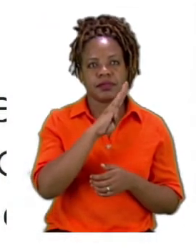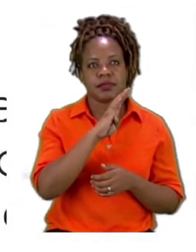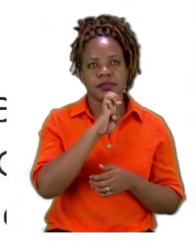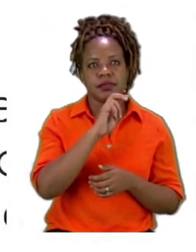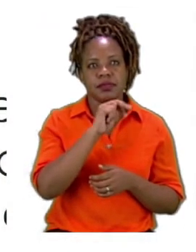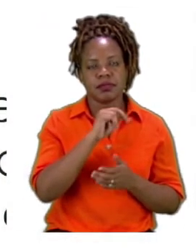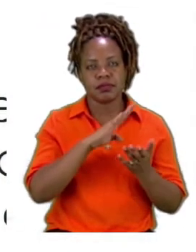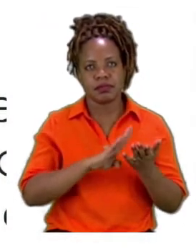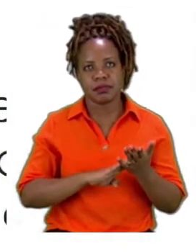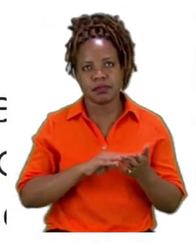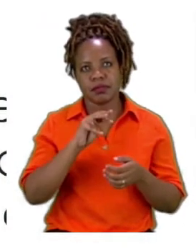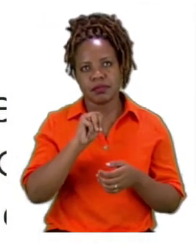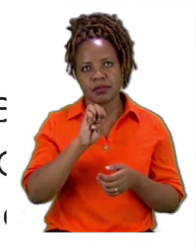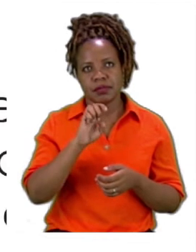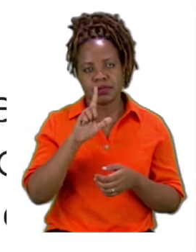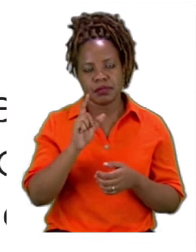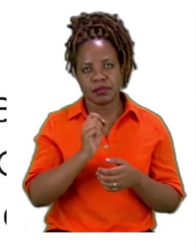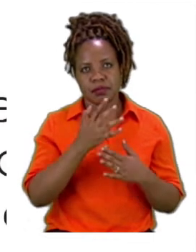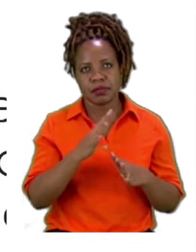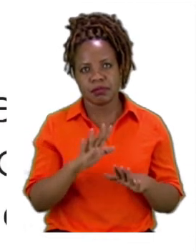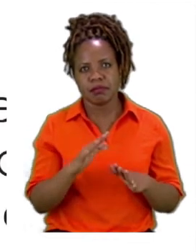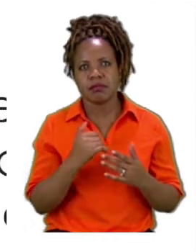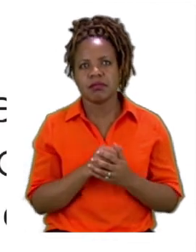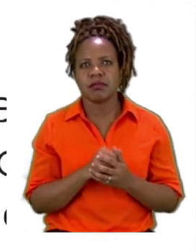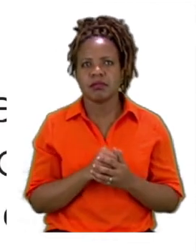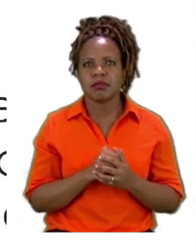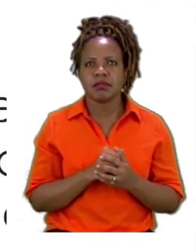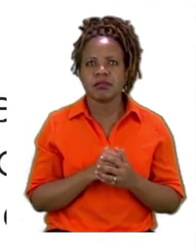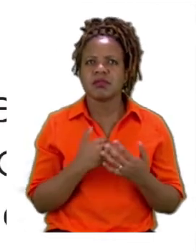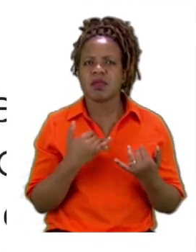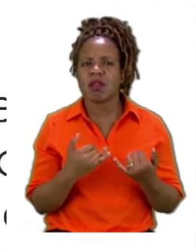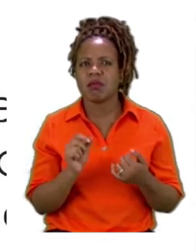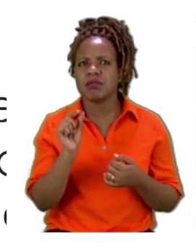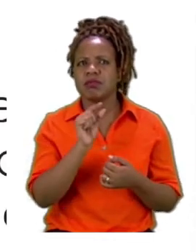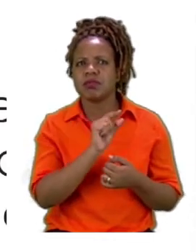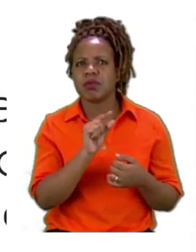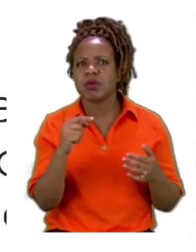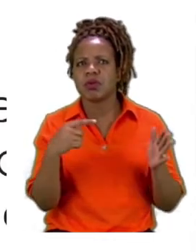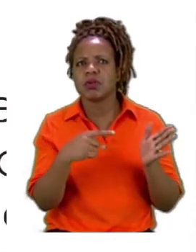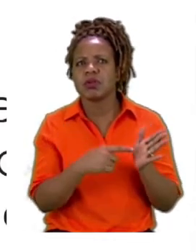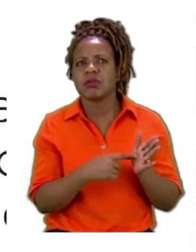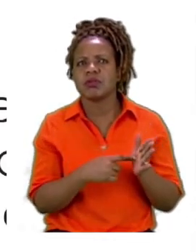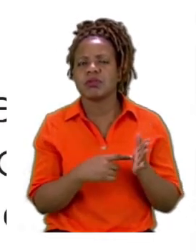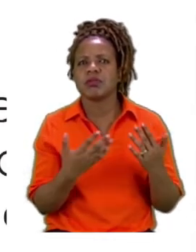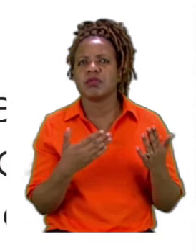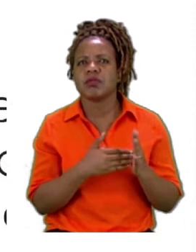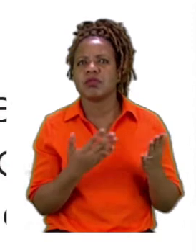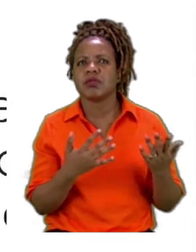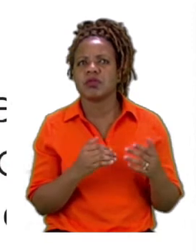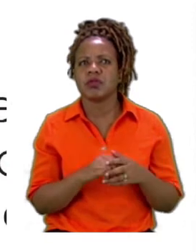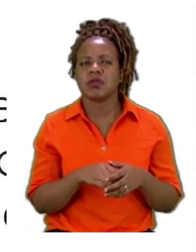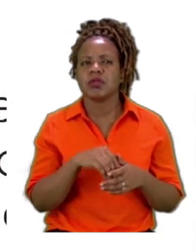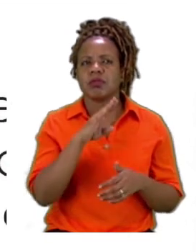and Mel. Now we need to decide where this sentence ends. If we read Ben